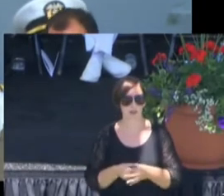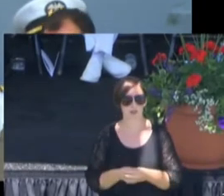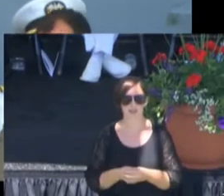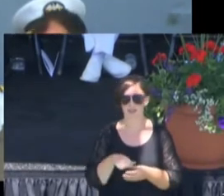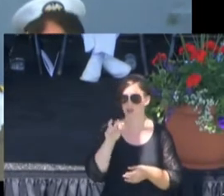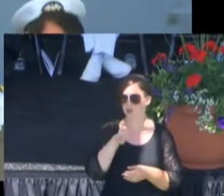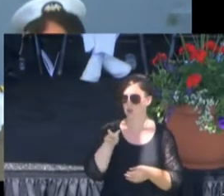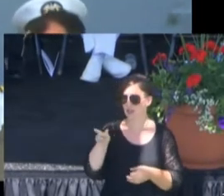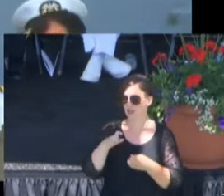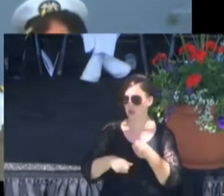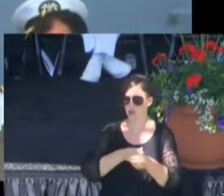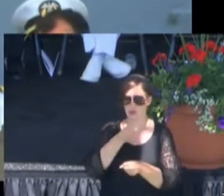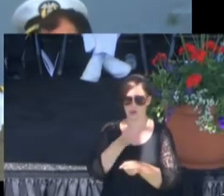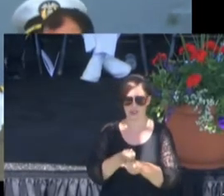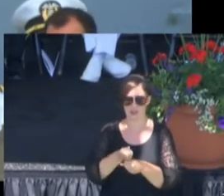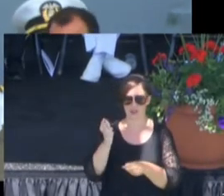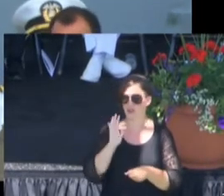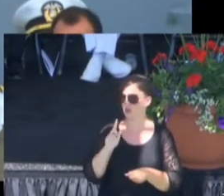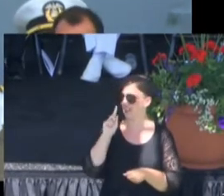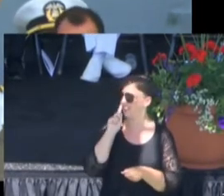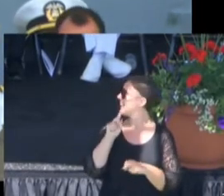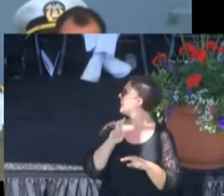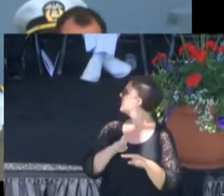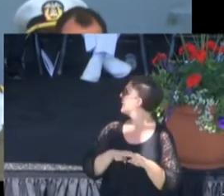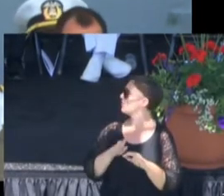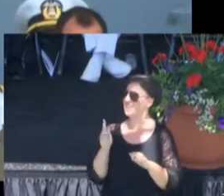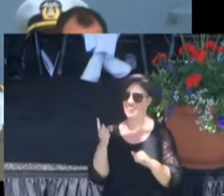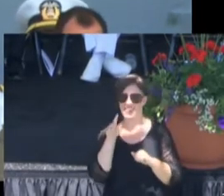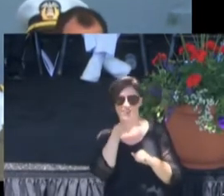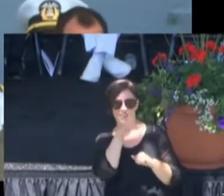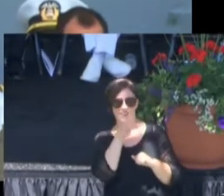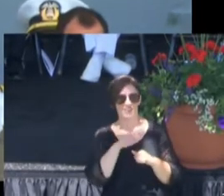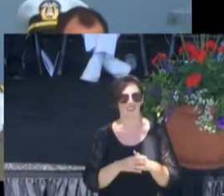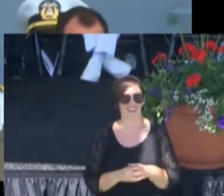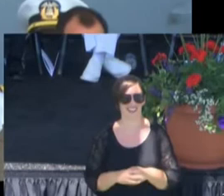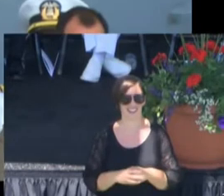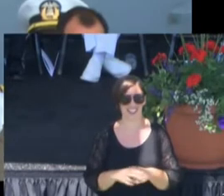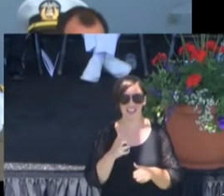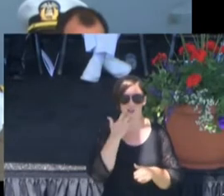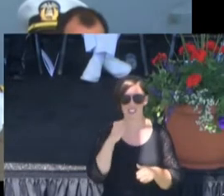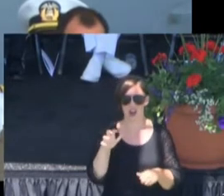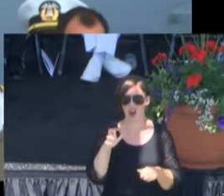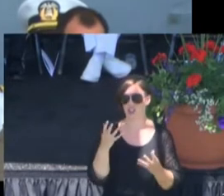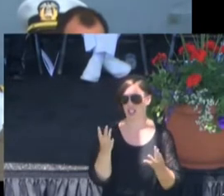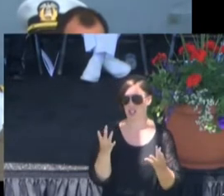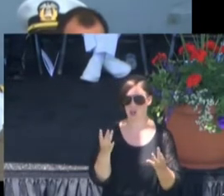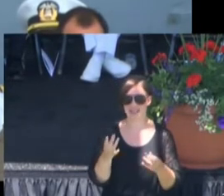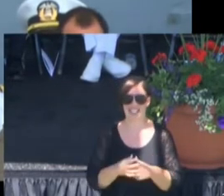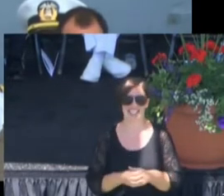22 years ago, I think I sat right about there. I think it was hotter and humid too, though.